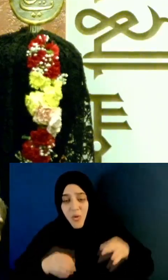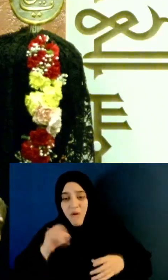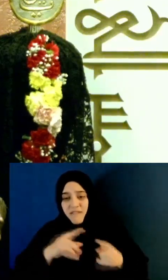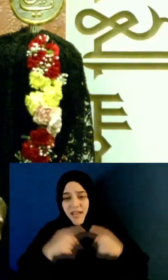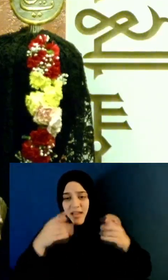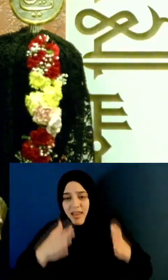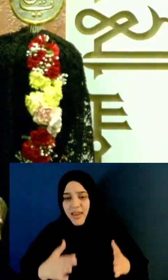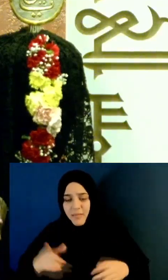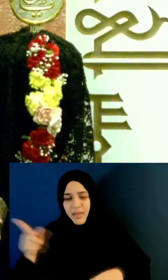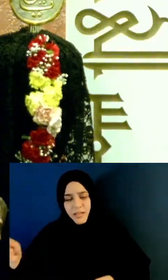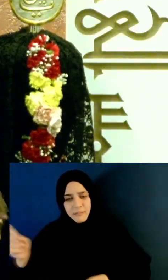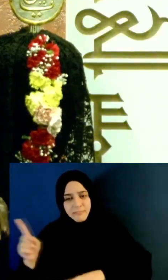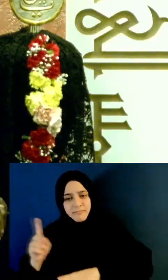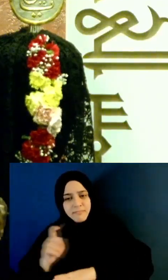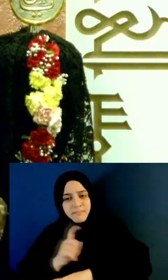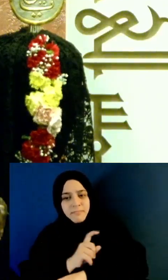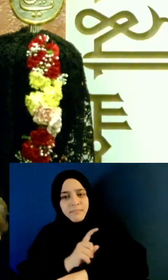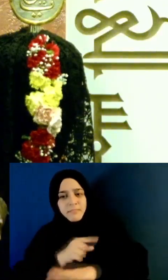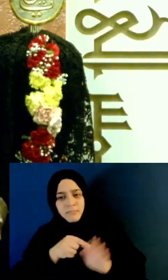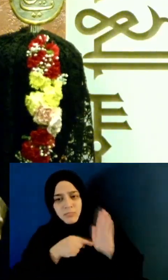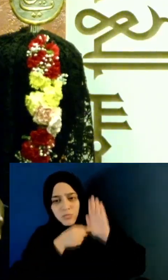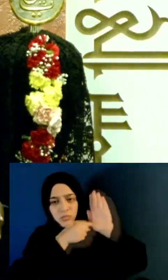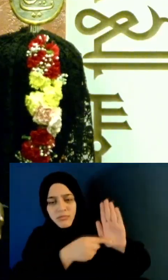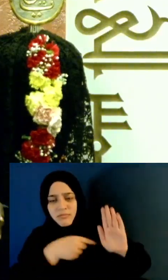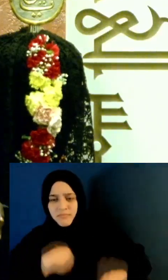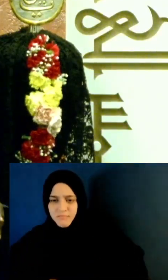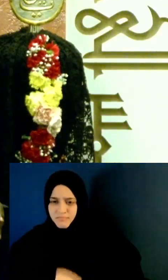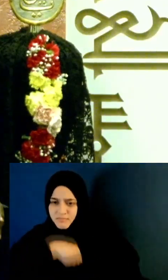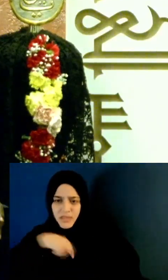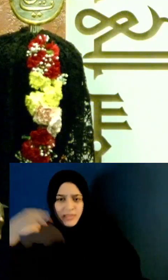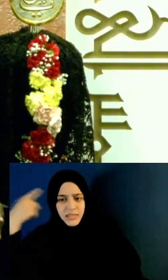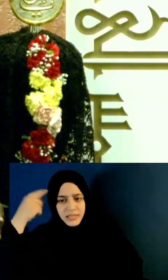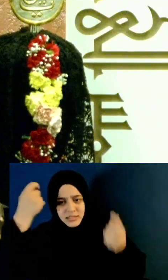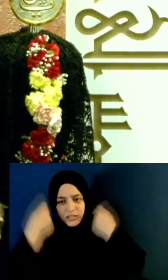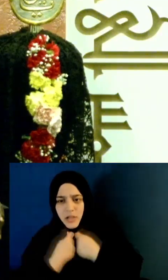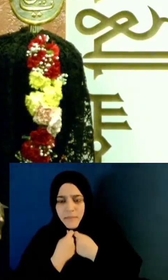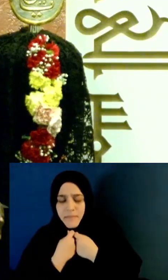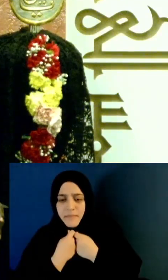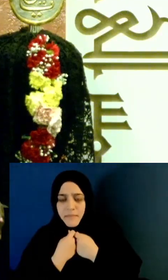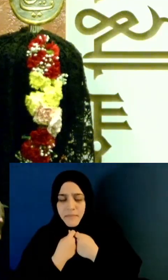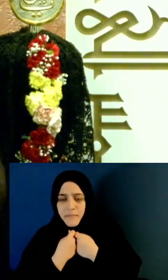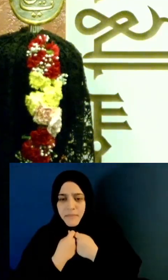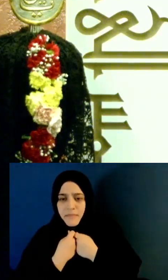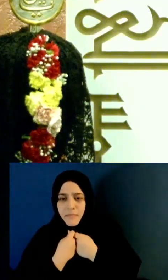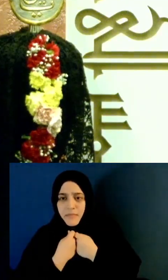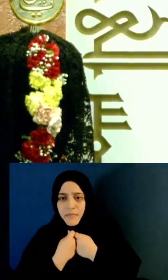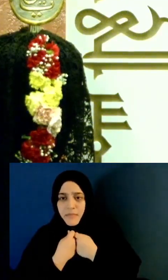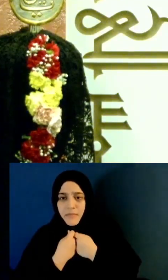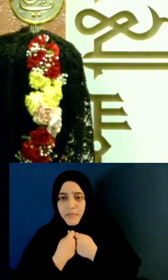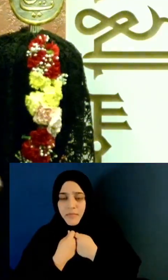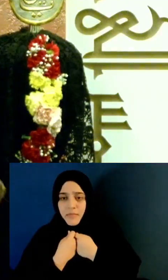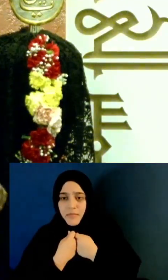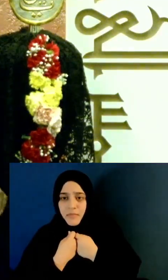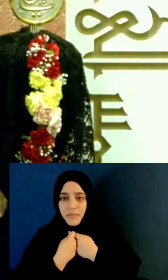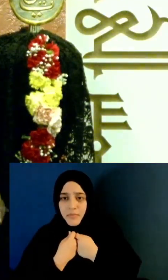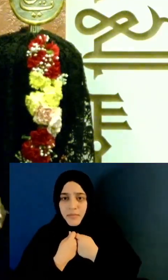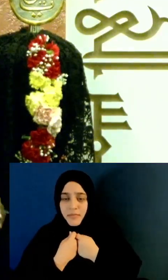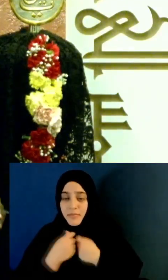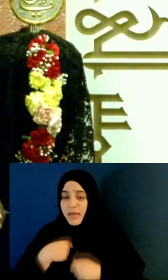this hijab. I don't believe a headscarf was removed. I believe face veil was